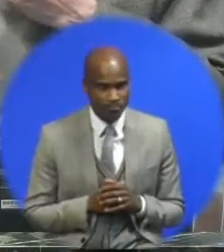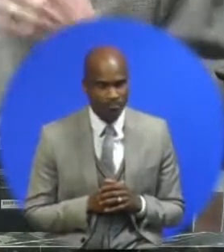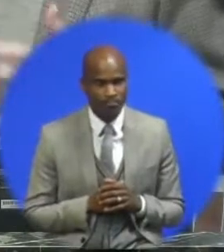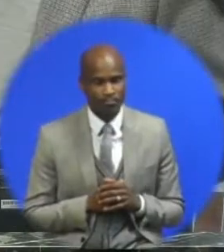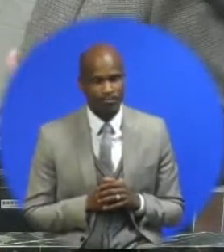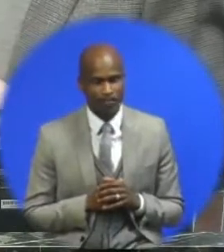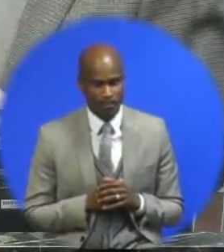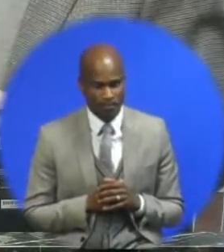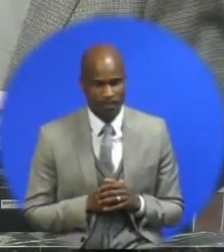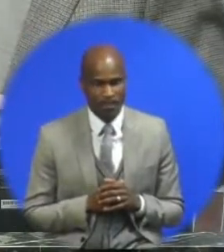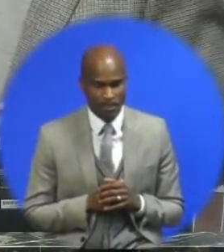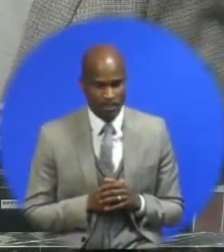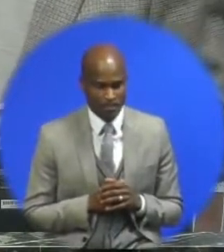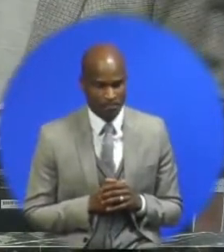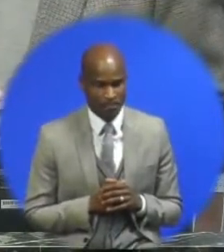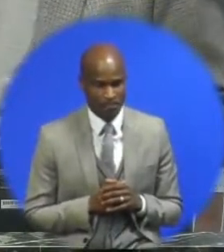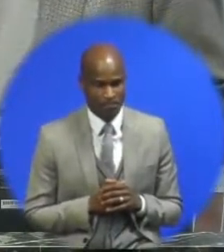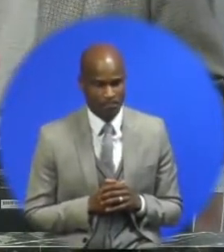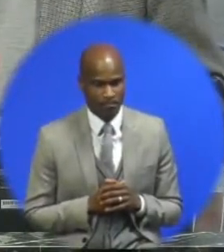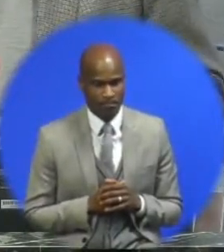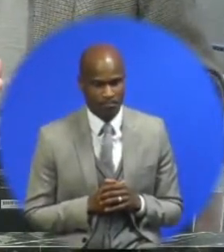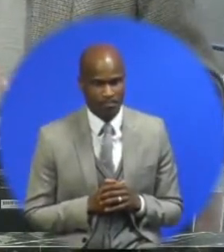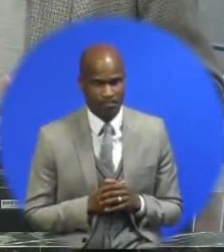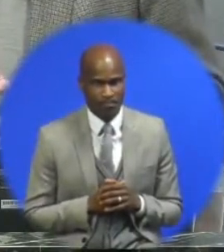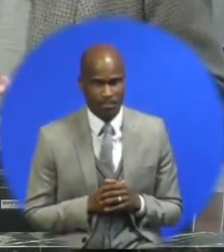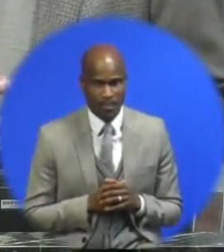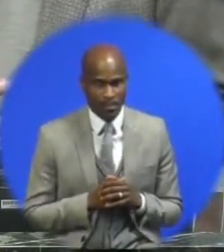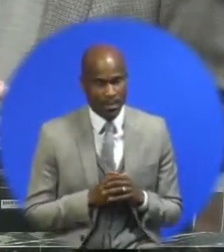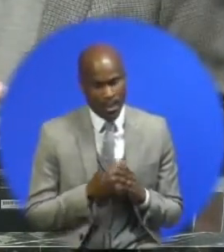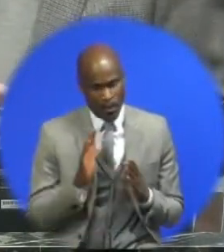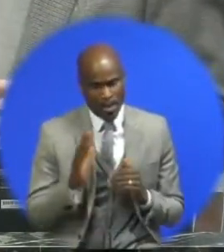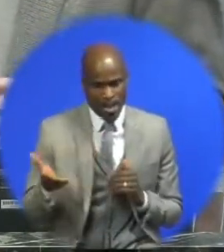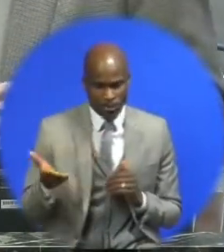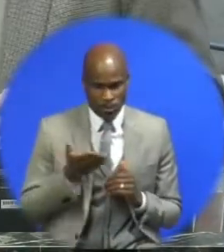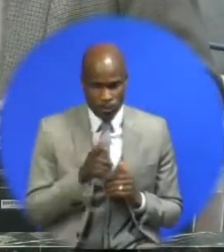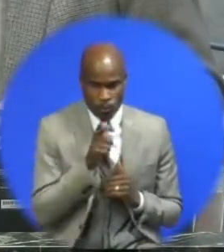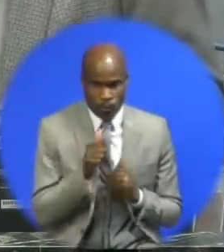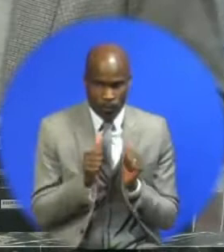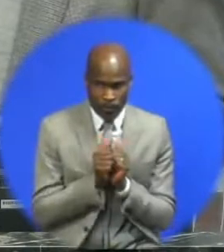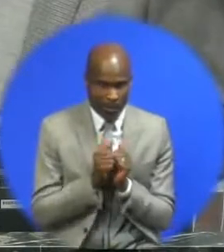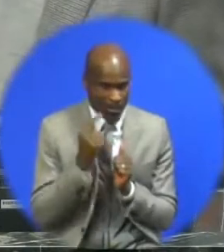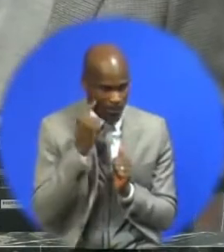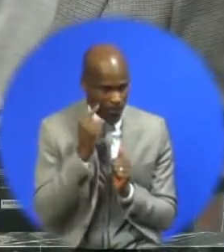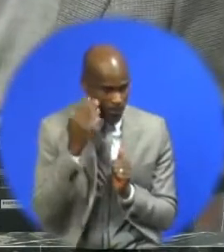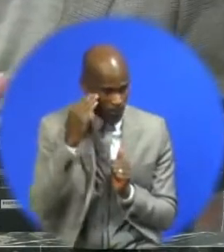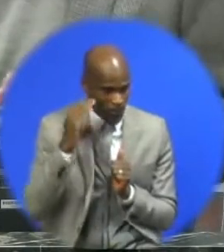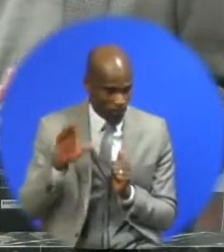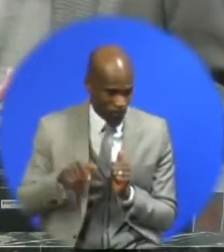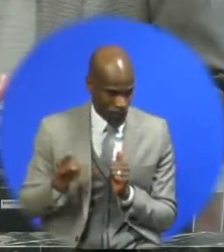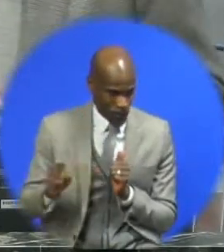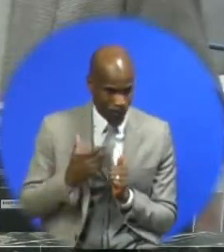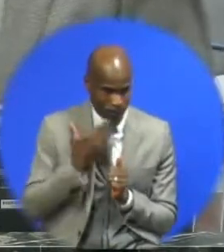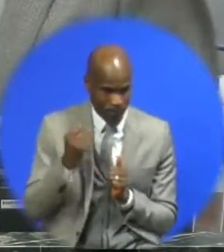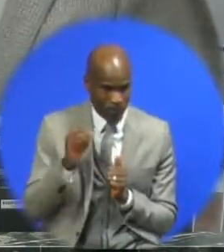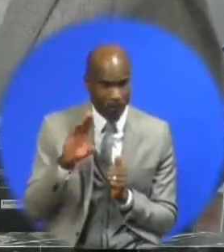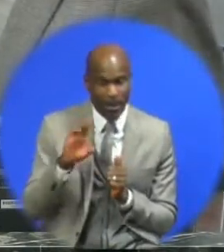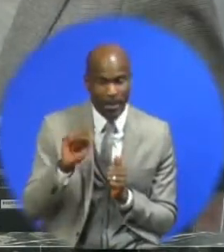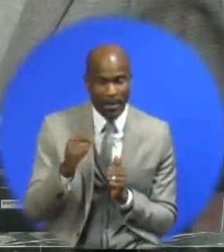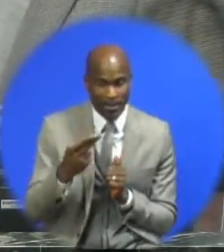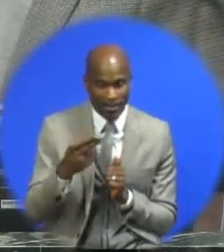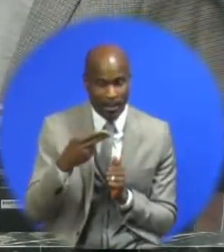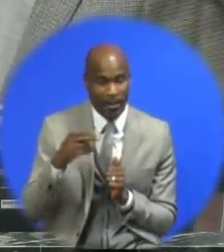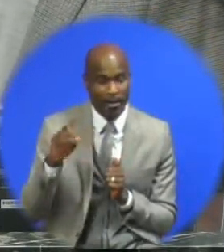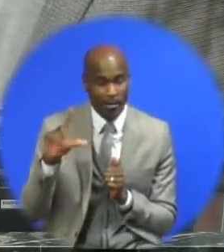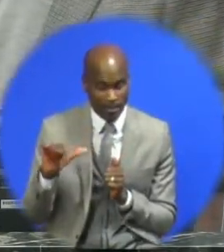Let me introduce who's with me. I think y'all know him probably as well or better than me, Beth Hiley, and then